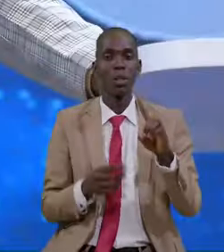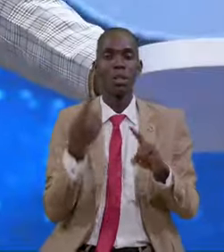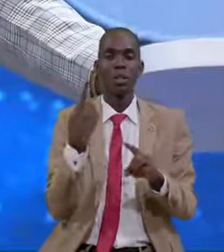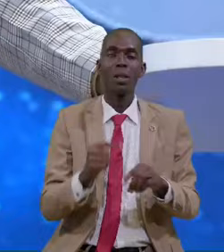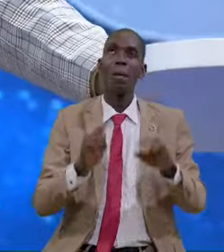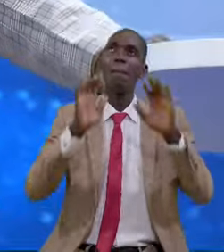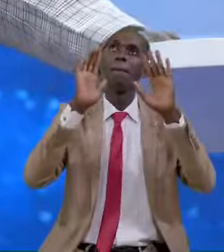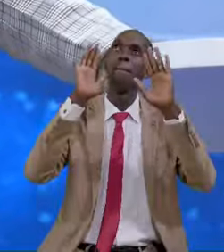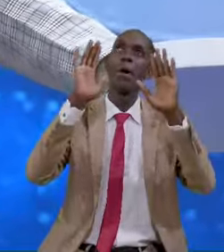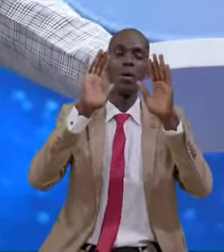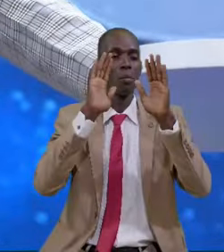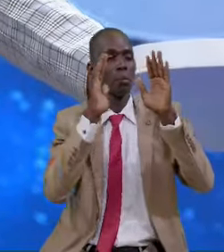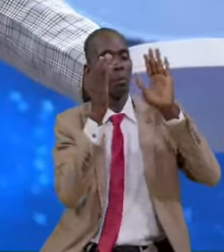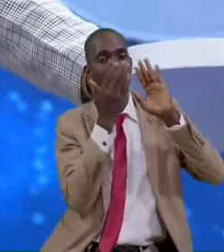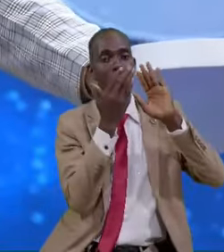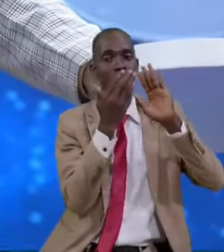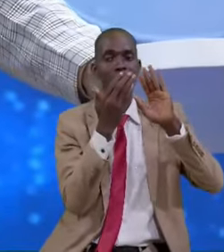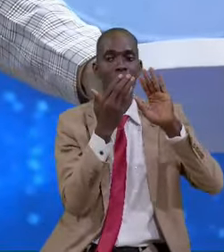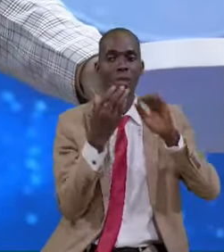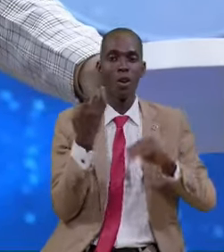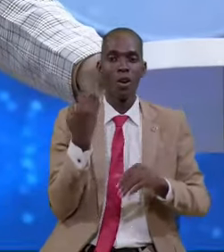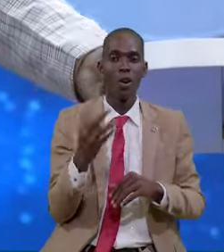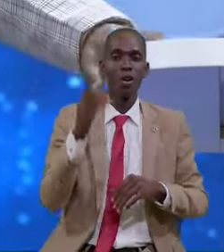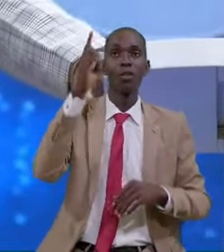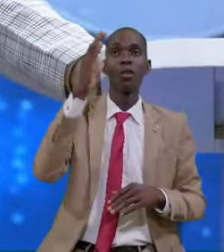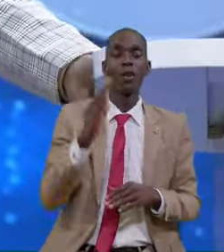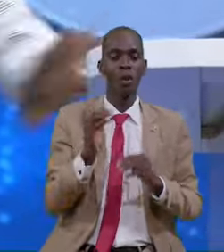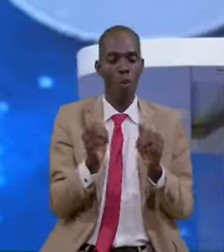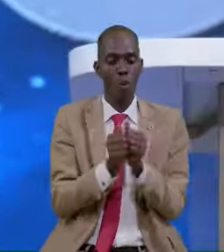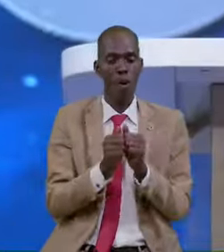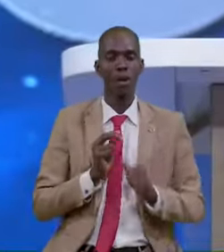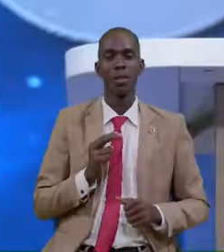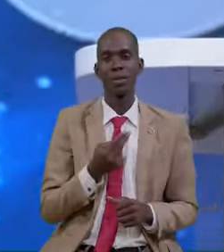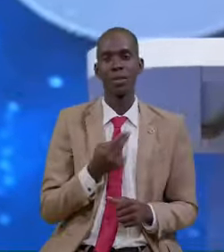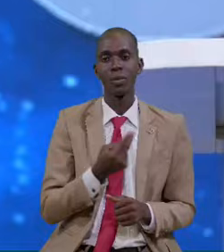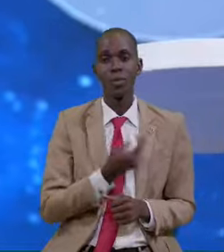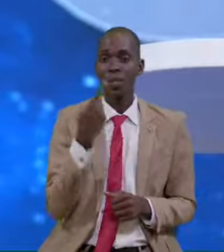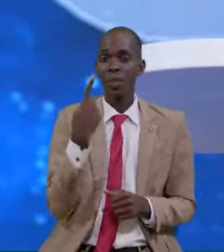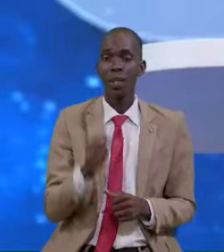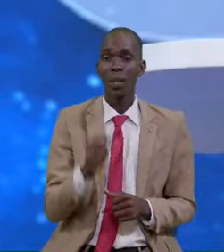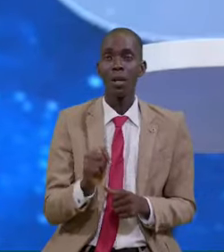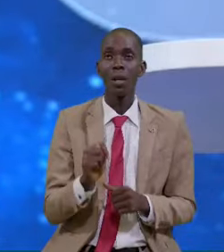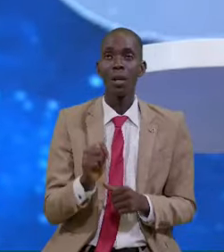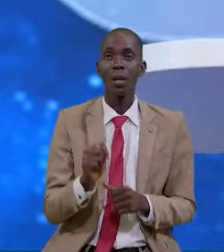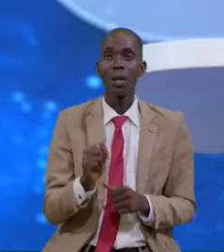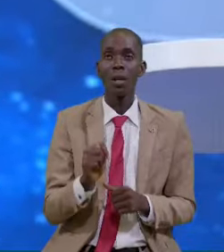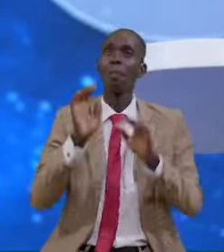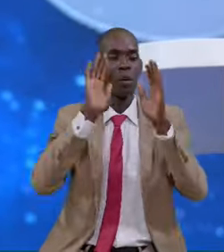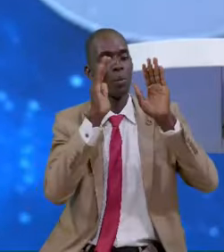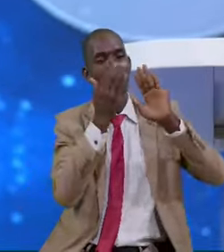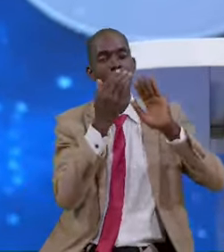marvelous presence of God with us. The marvelous presence of